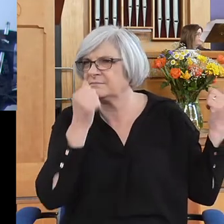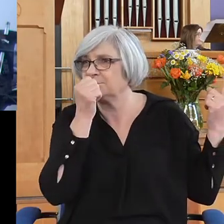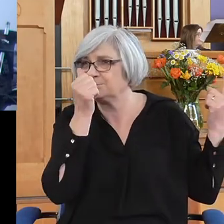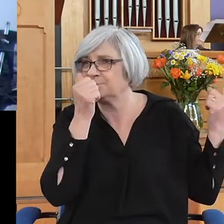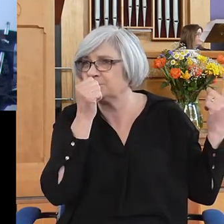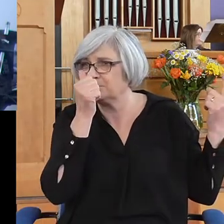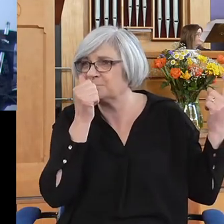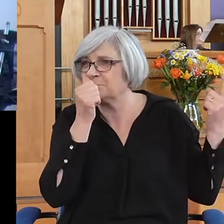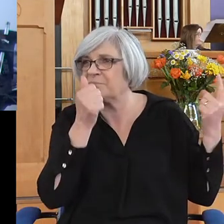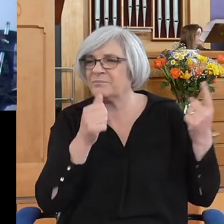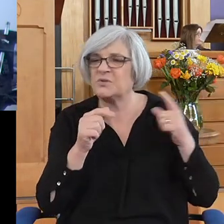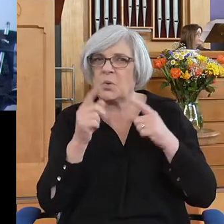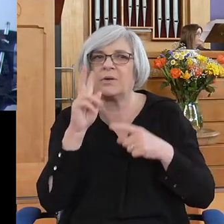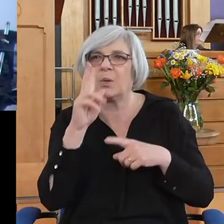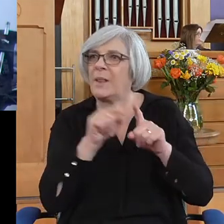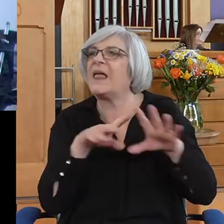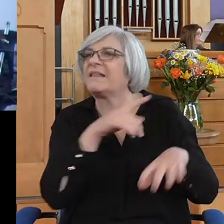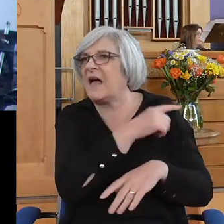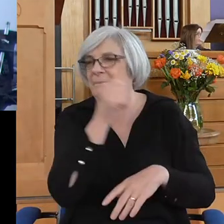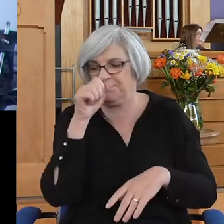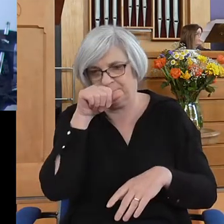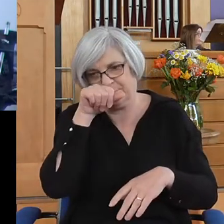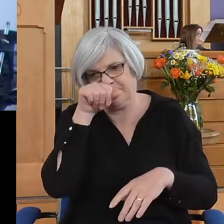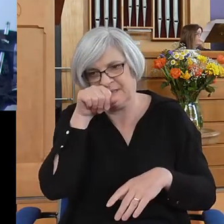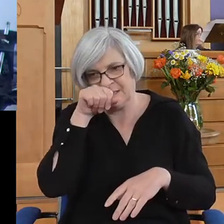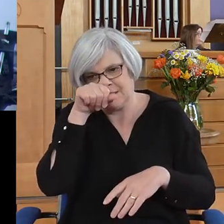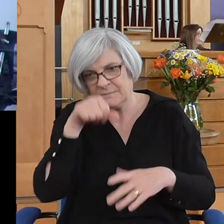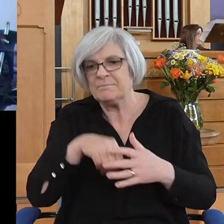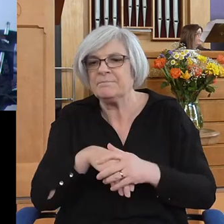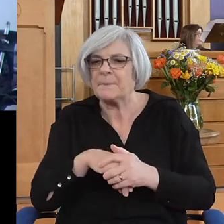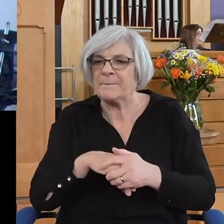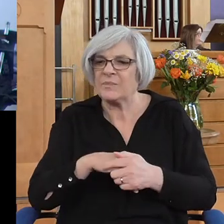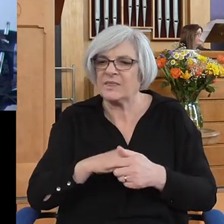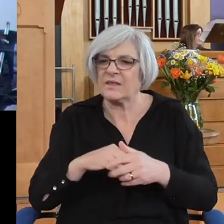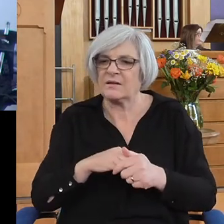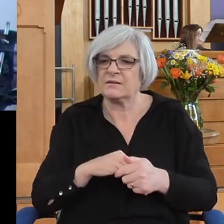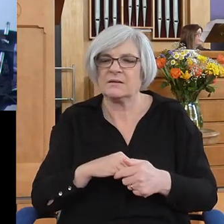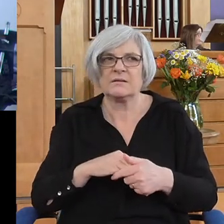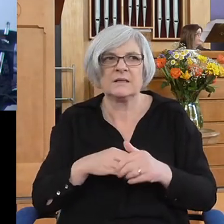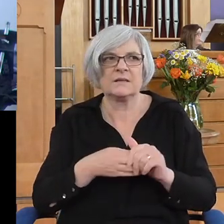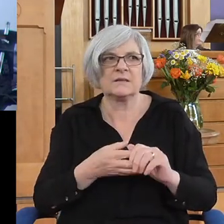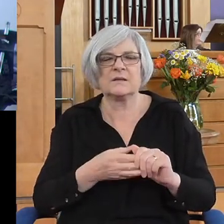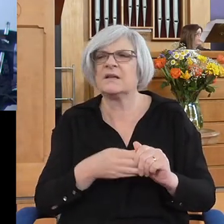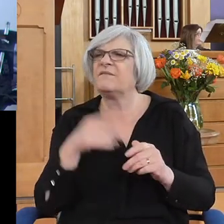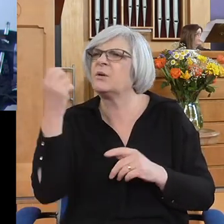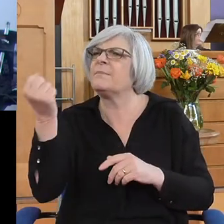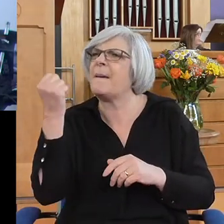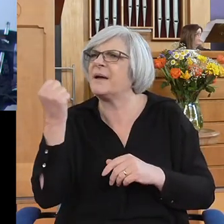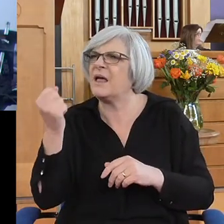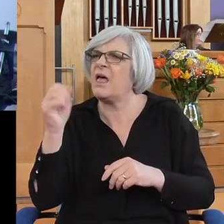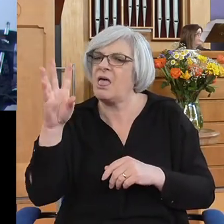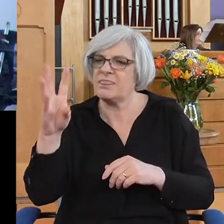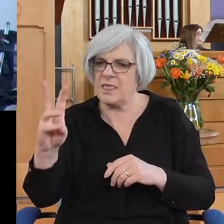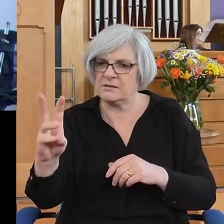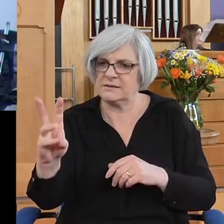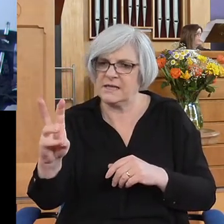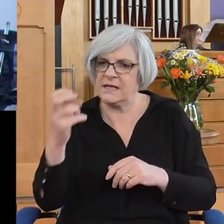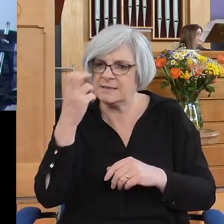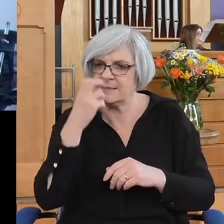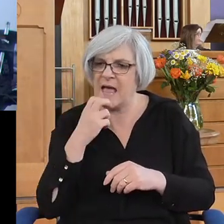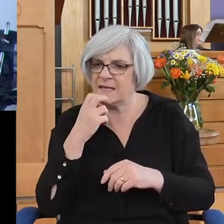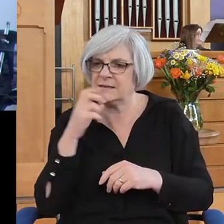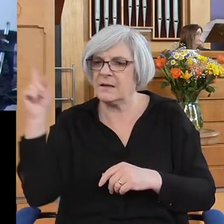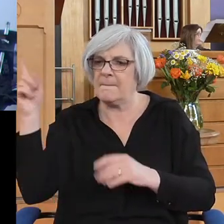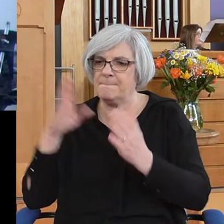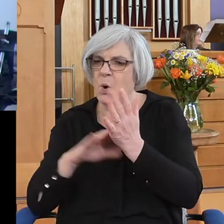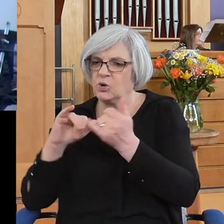this and this, and they're all lying together. If you remember, the Thursday night service is going to be at